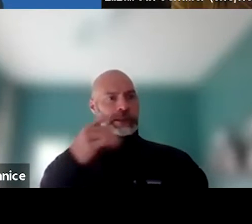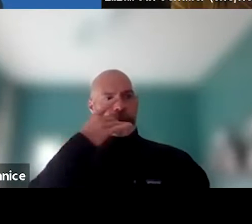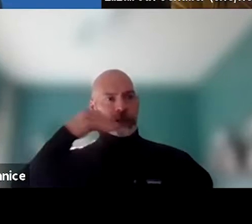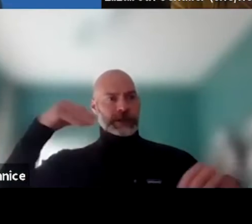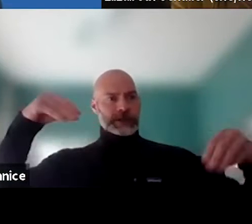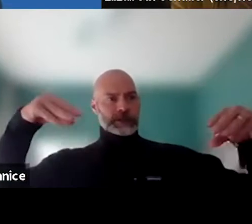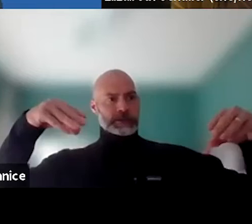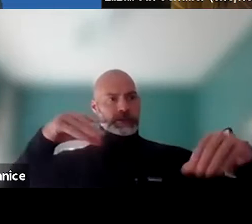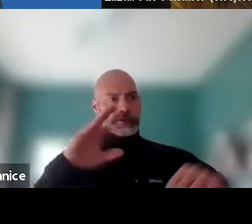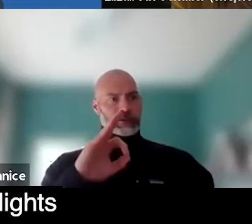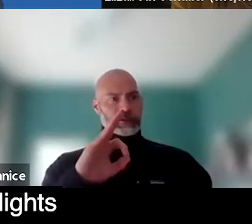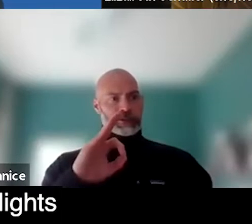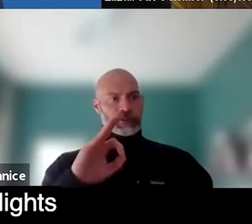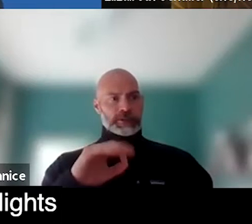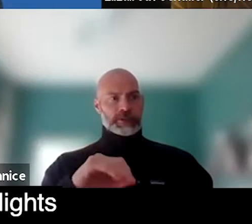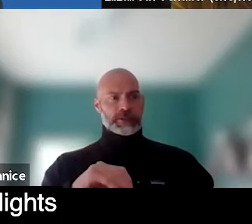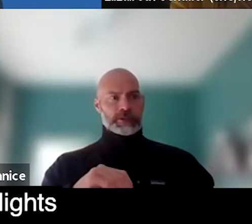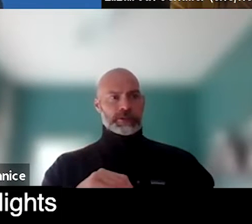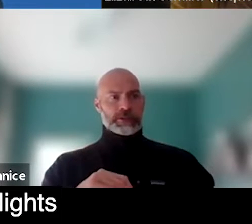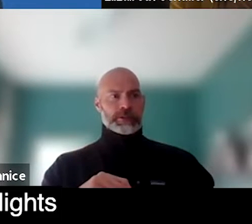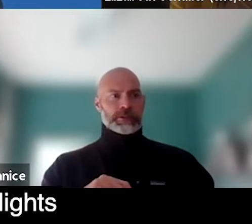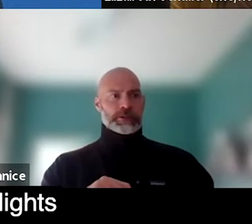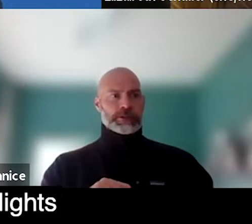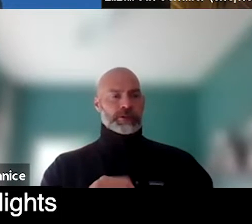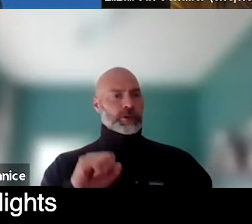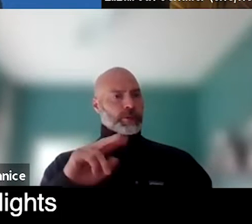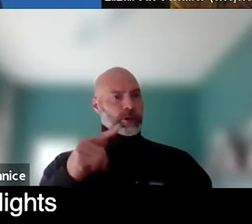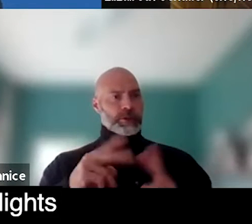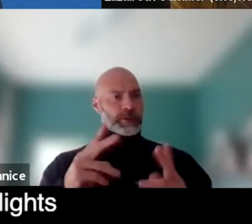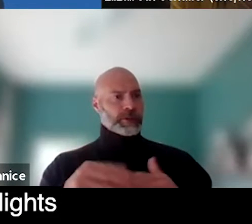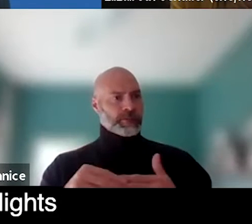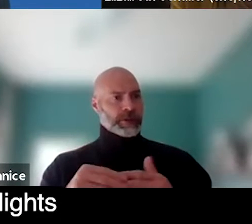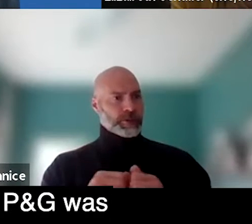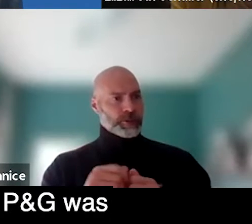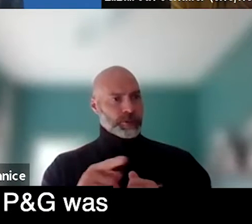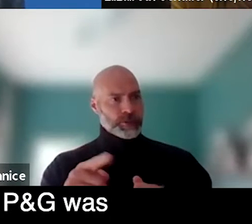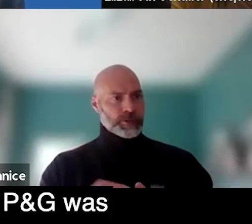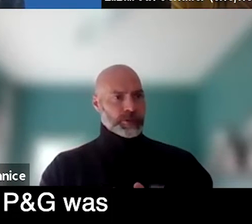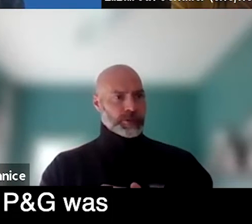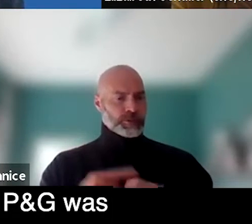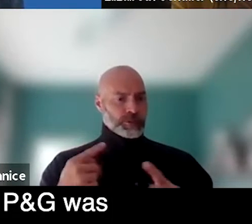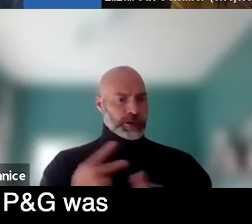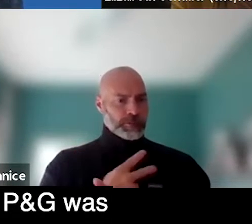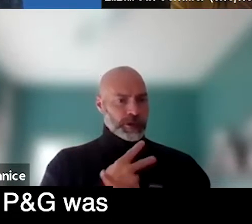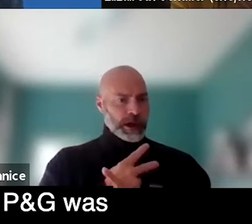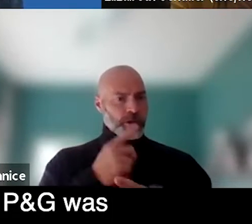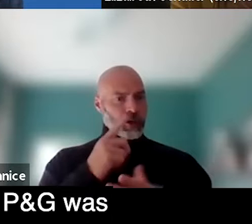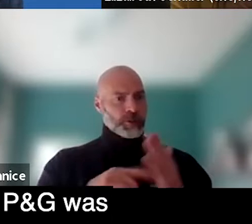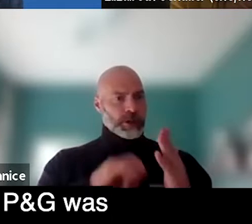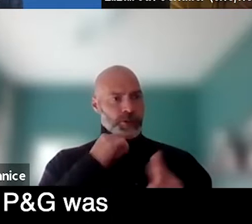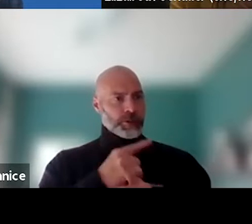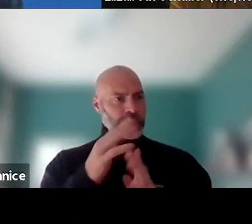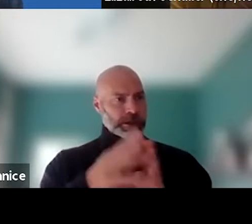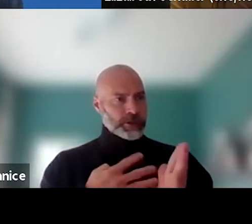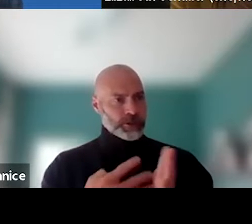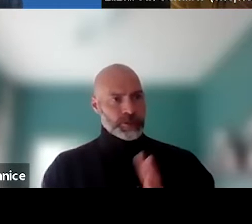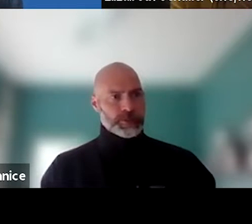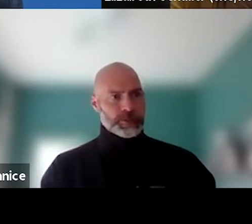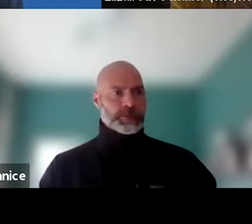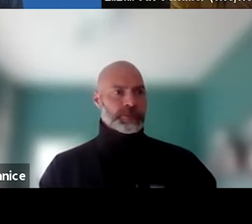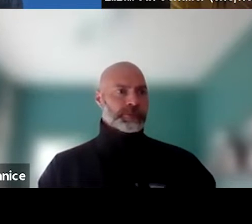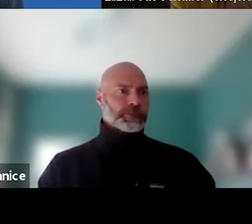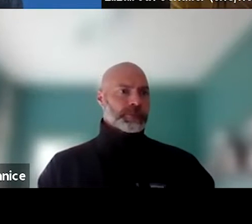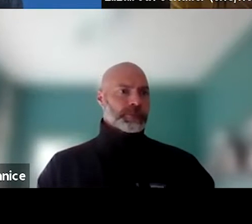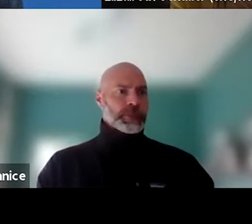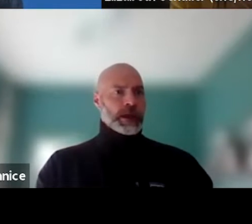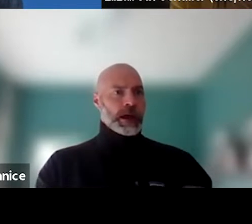before COVID, because she couldn't handle the fluorescent lights, as mentioned earlier. And P&G was very, very flexible to that, to figure out what